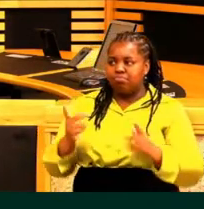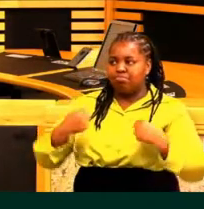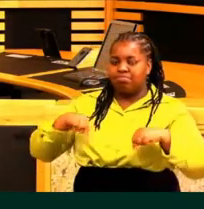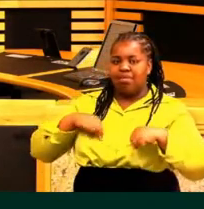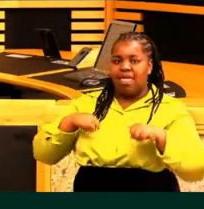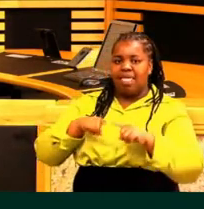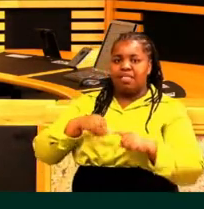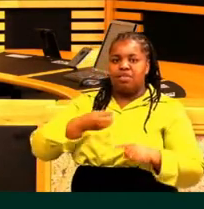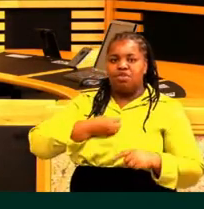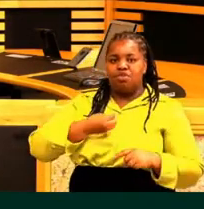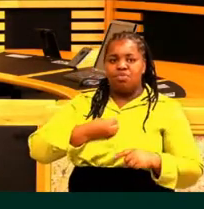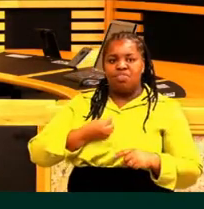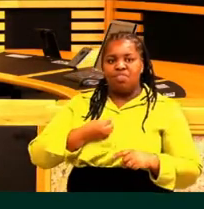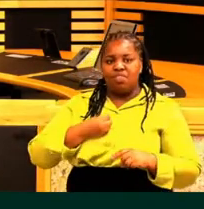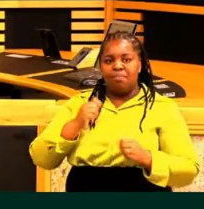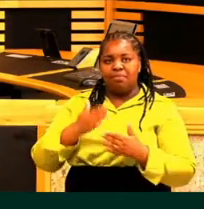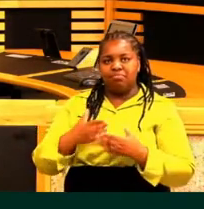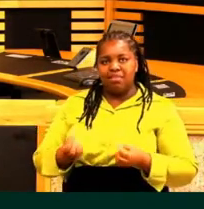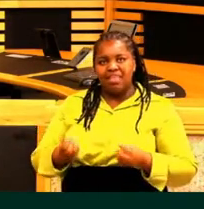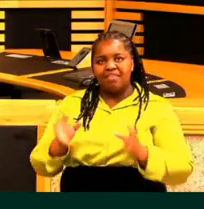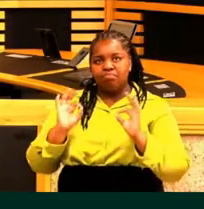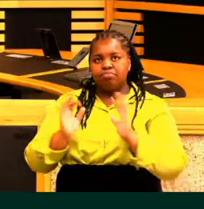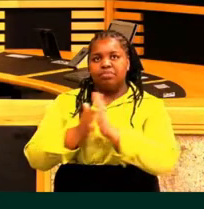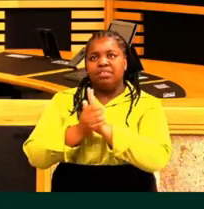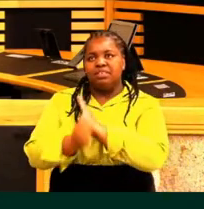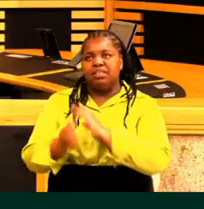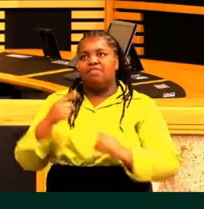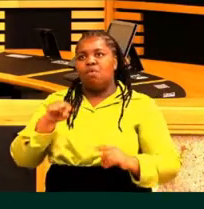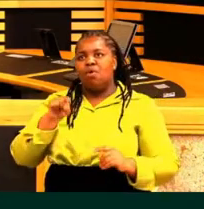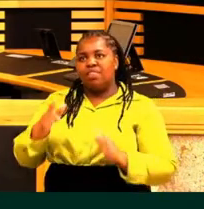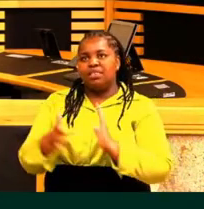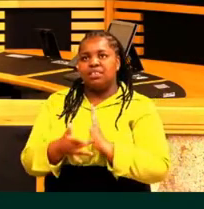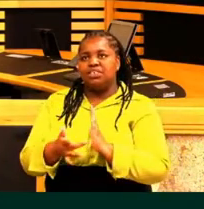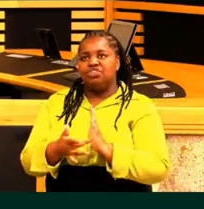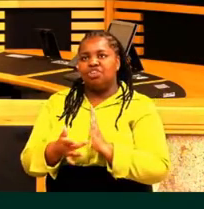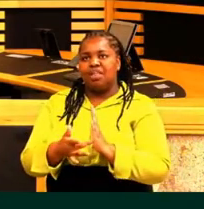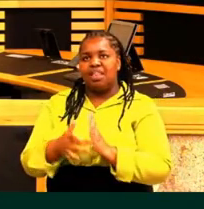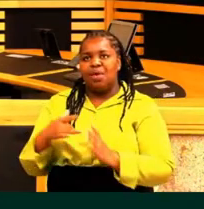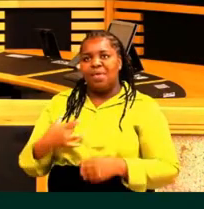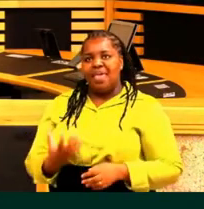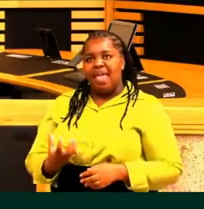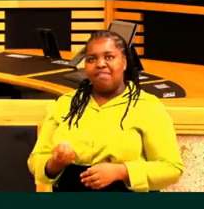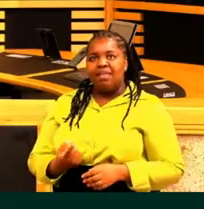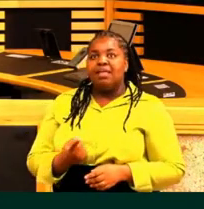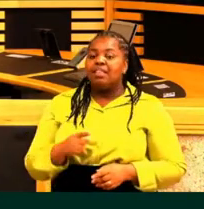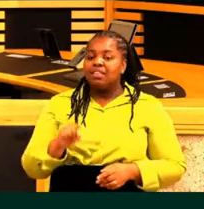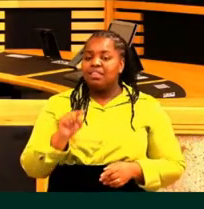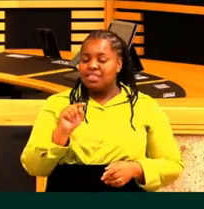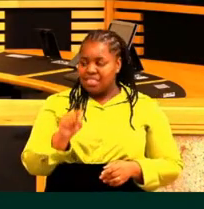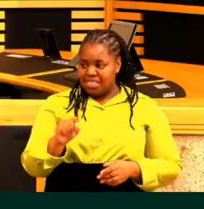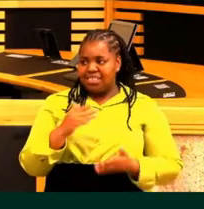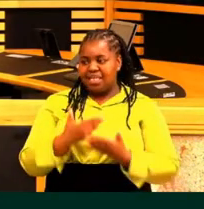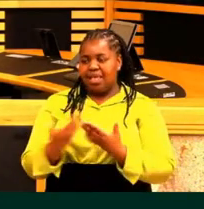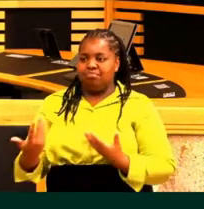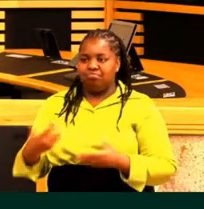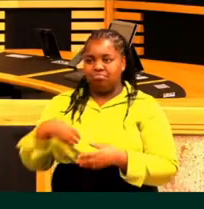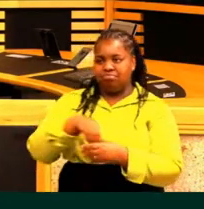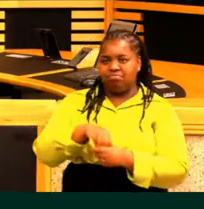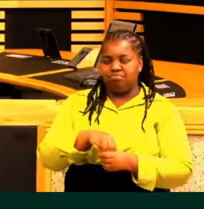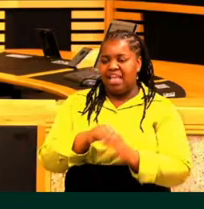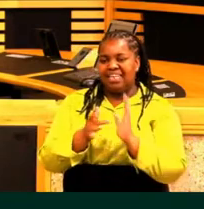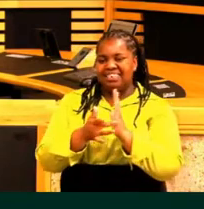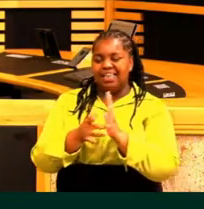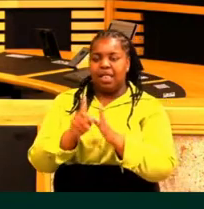Youth of today with necessary skills to try for this digital era we are in this can can include e-technical